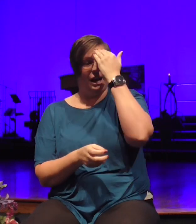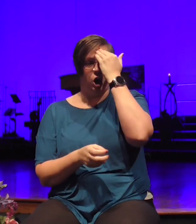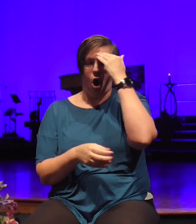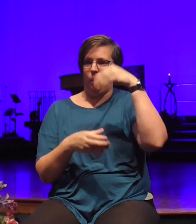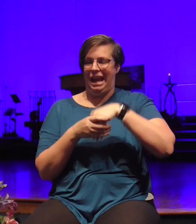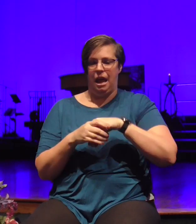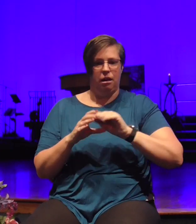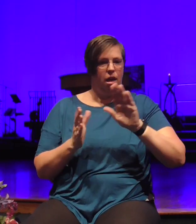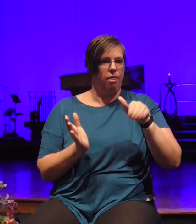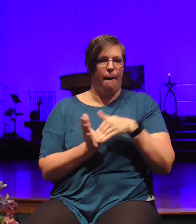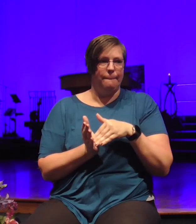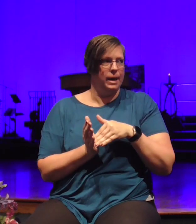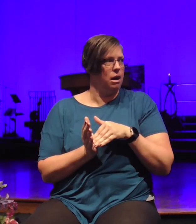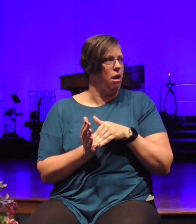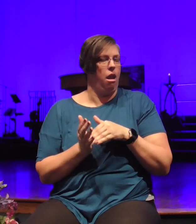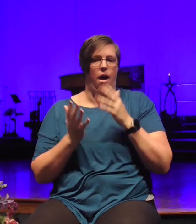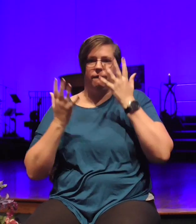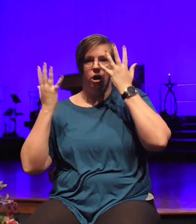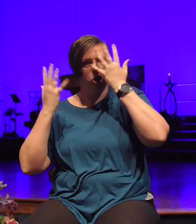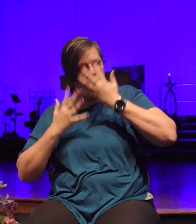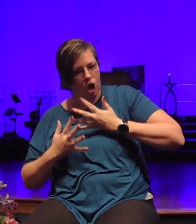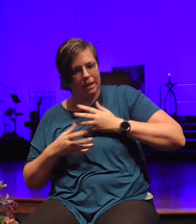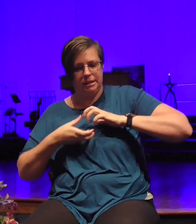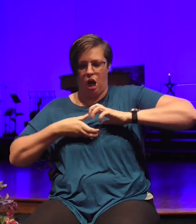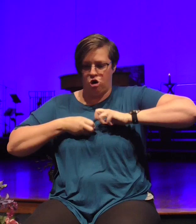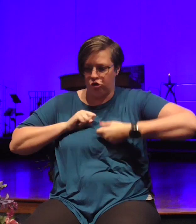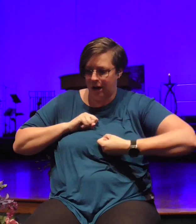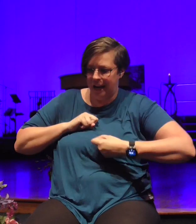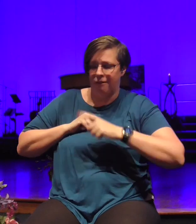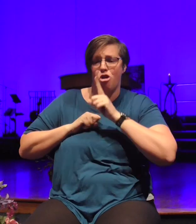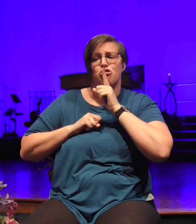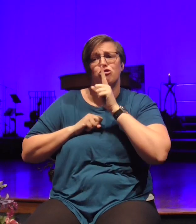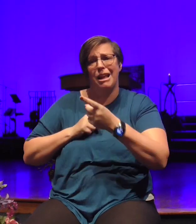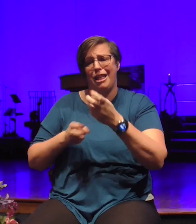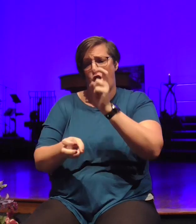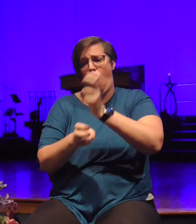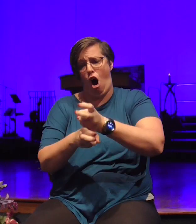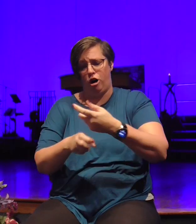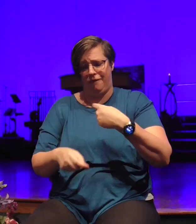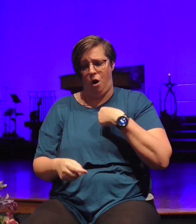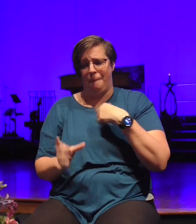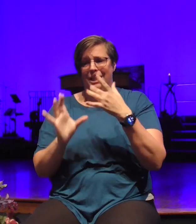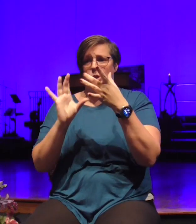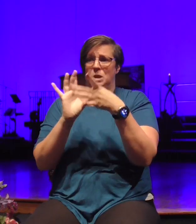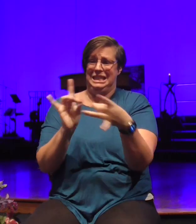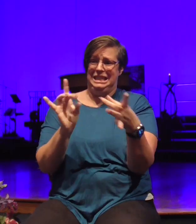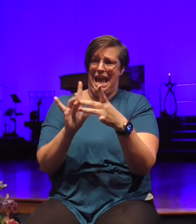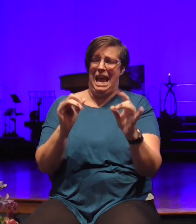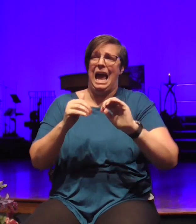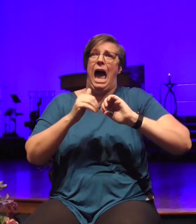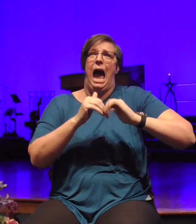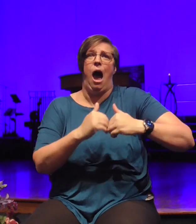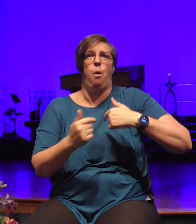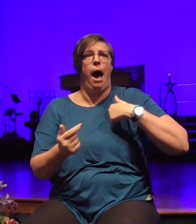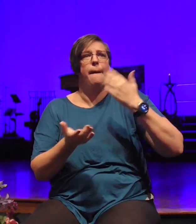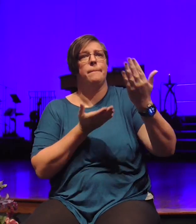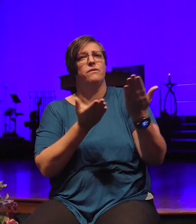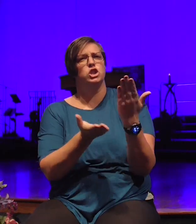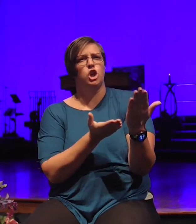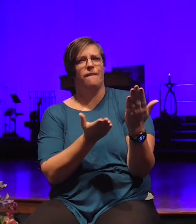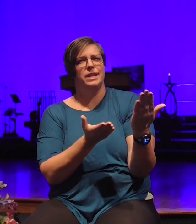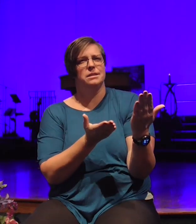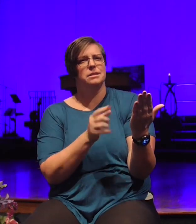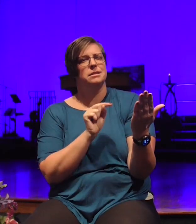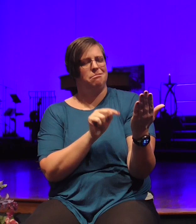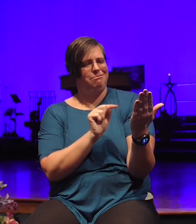the darkness and grief that it was really hard for me to articulate how to be of service. But at the same time, I know that